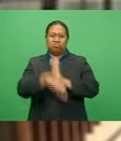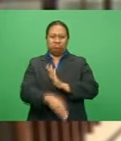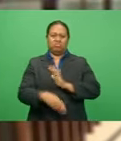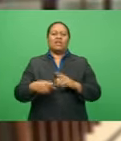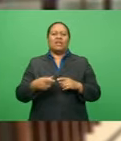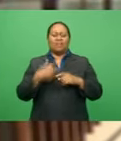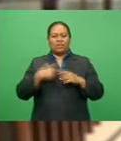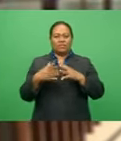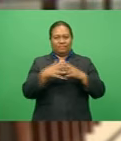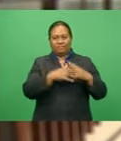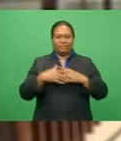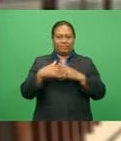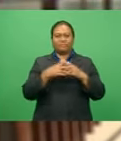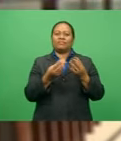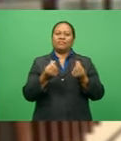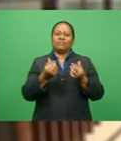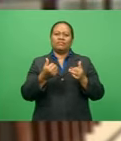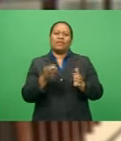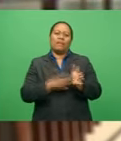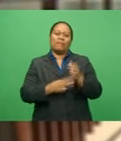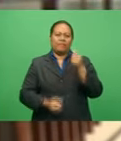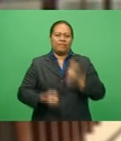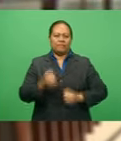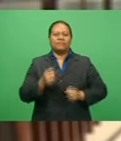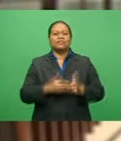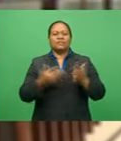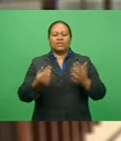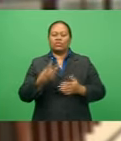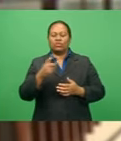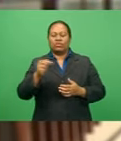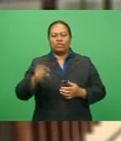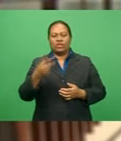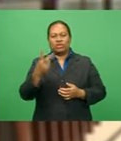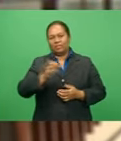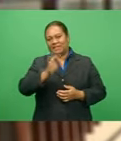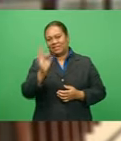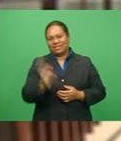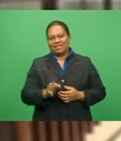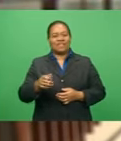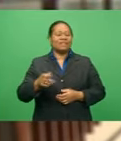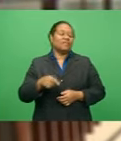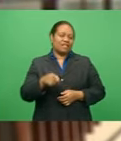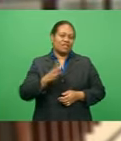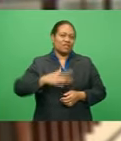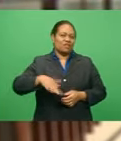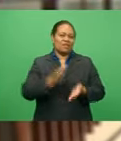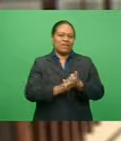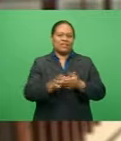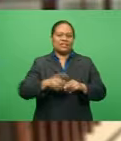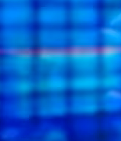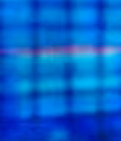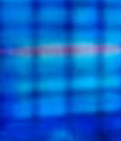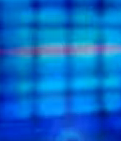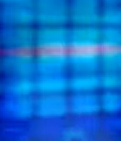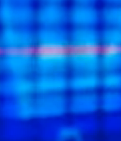dollar since March, with the greenback rising as much as 2.2%. And that's all from HFC Bank for now.